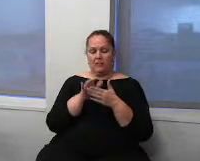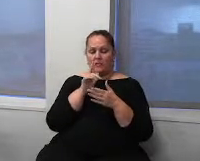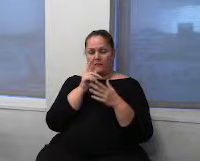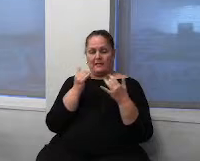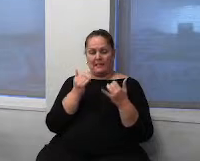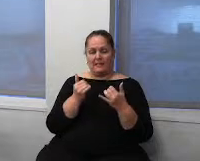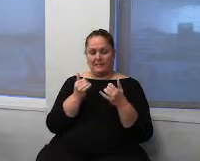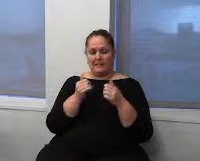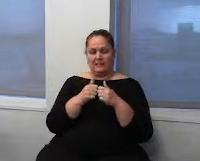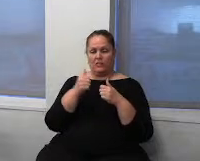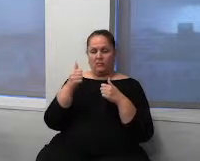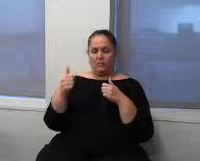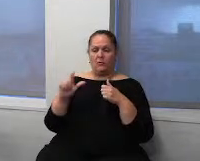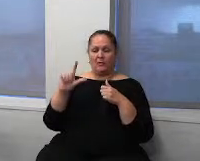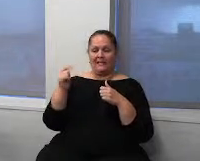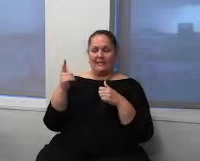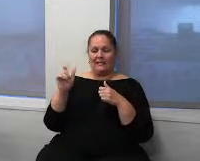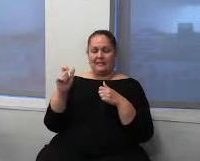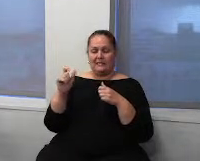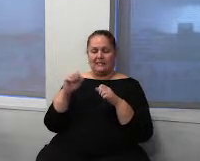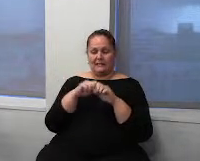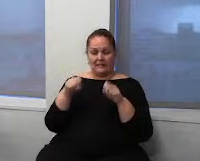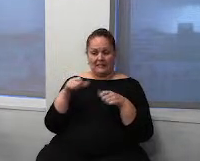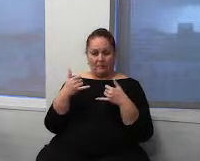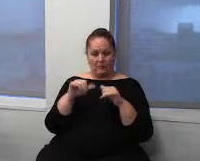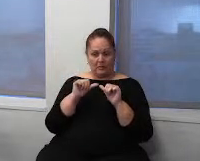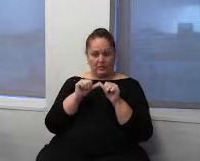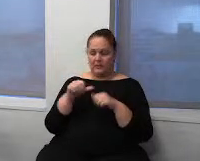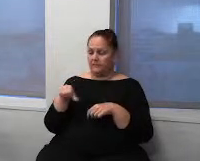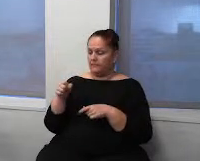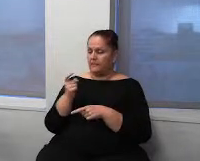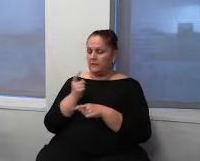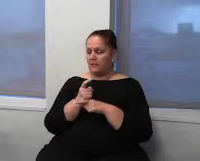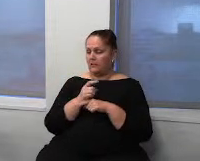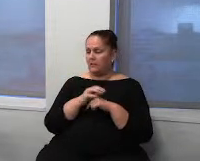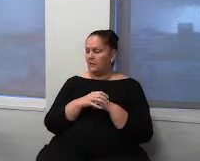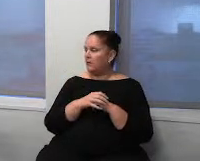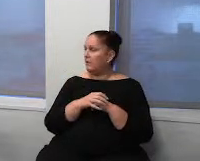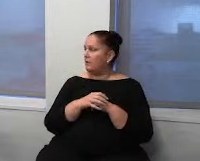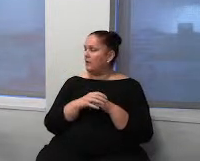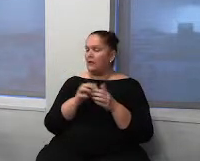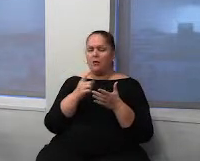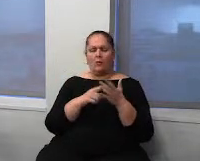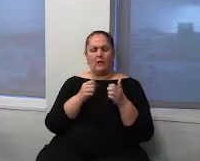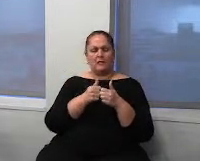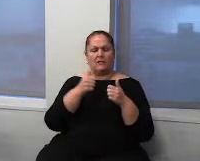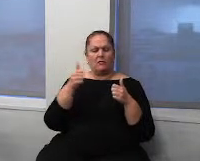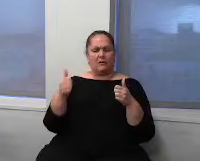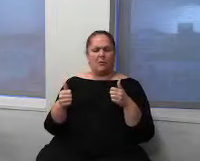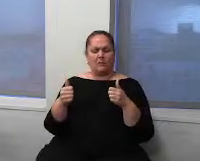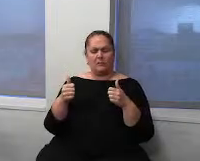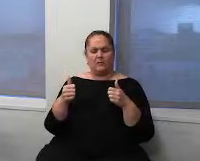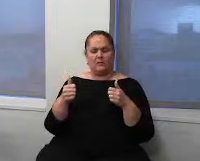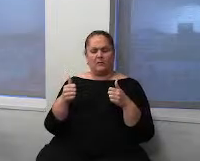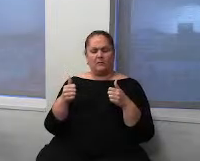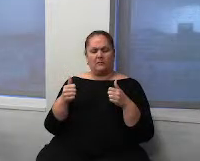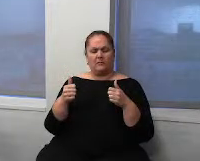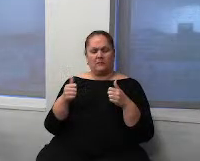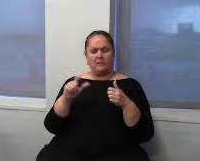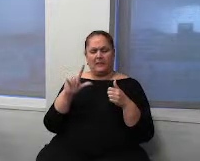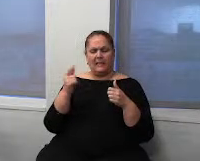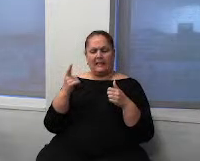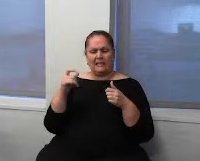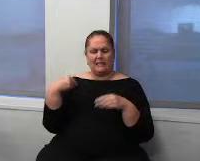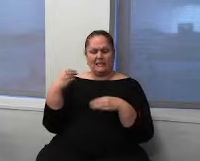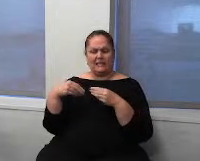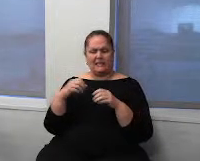maintenance of the existing remote legacy system would continue, right? That's correct. What is the remote legacy system? Can you